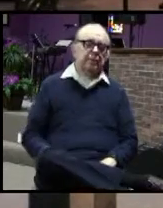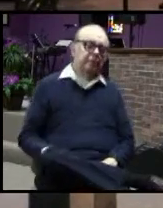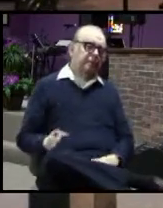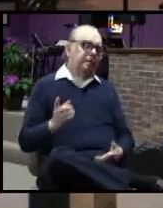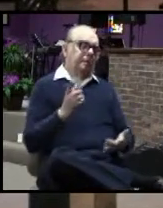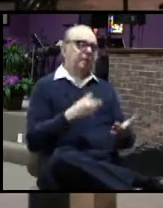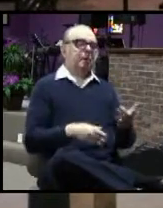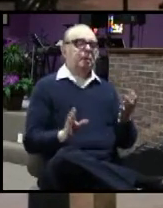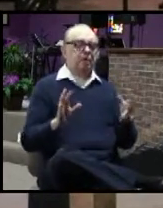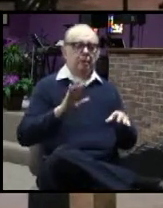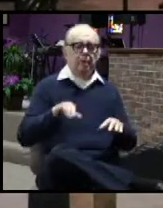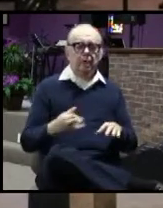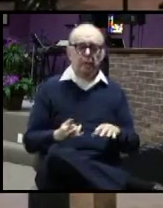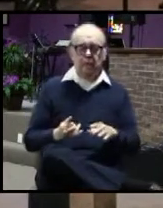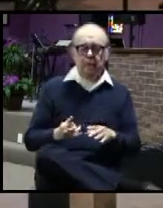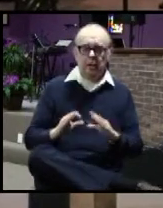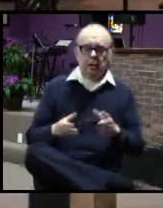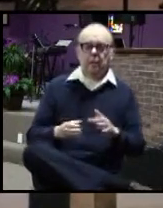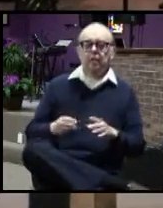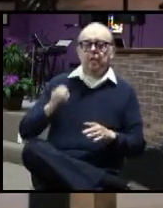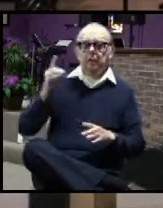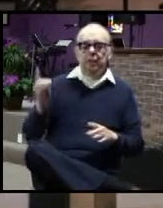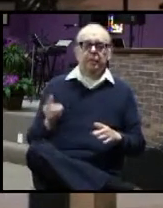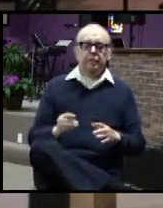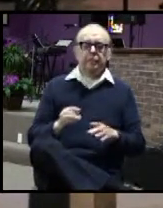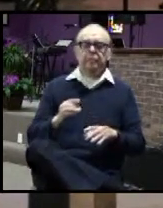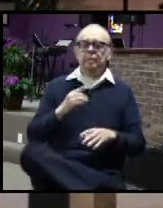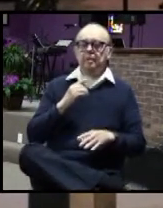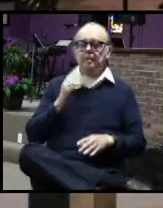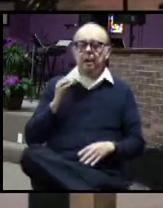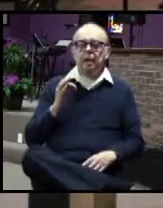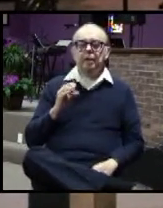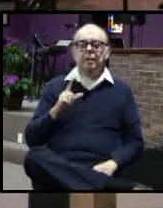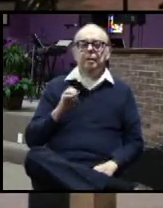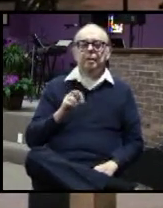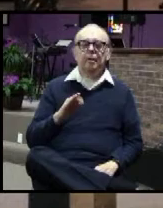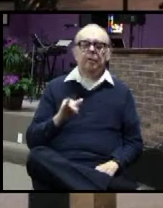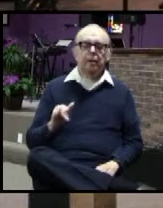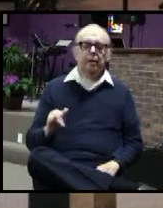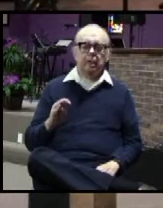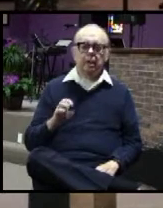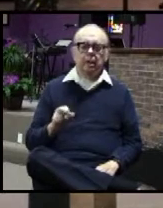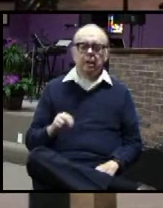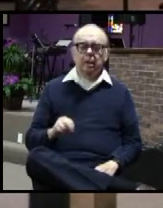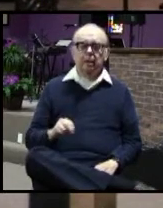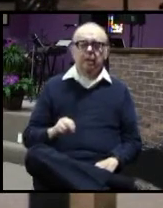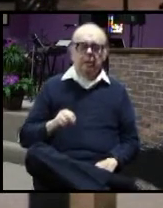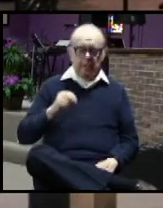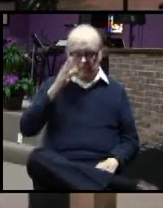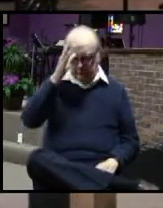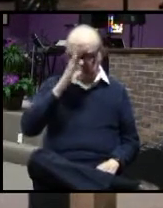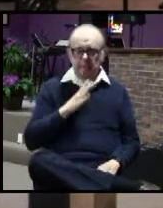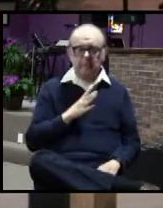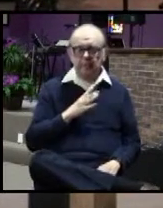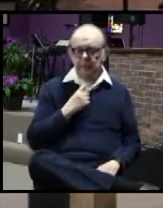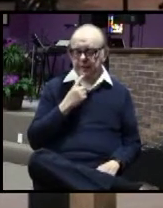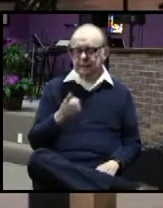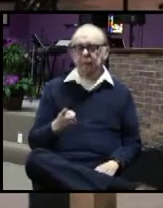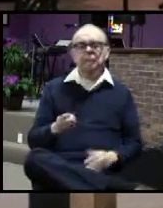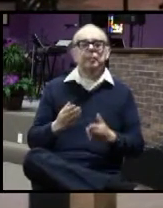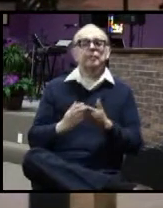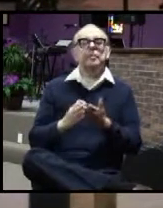Once he was invited to speak to a group of educated clergymen in England. And here's what he started his message